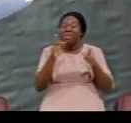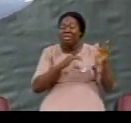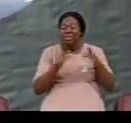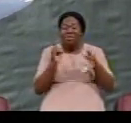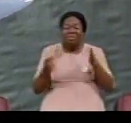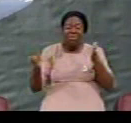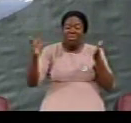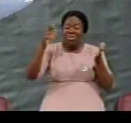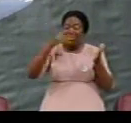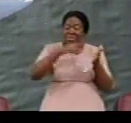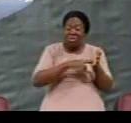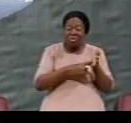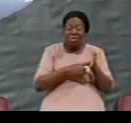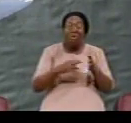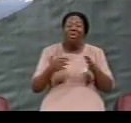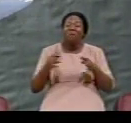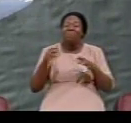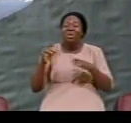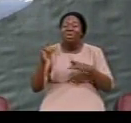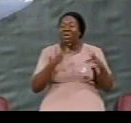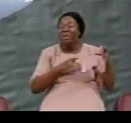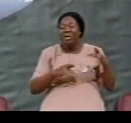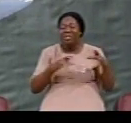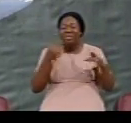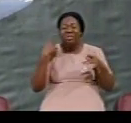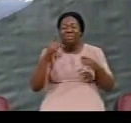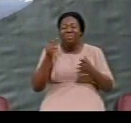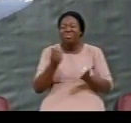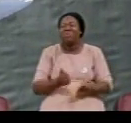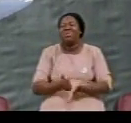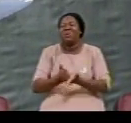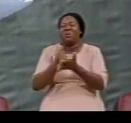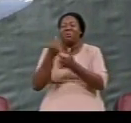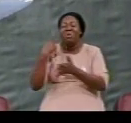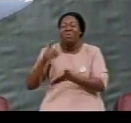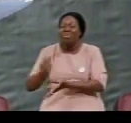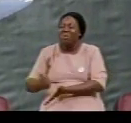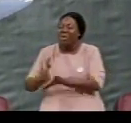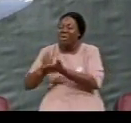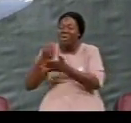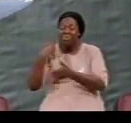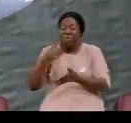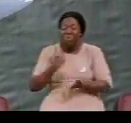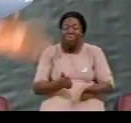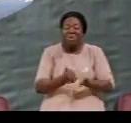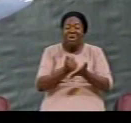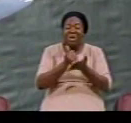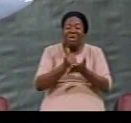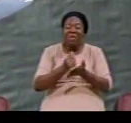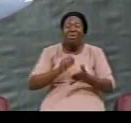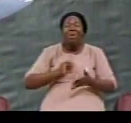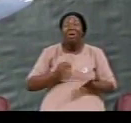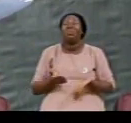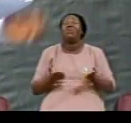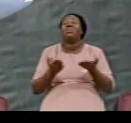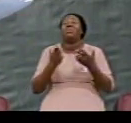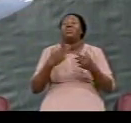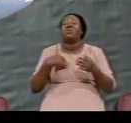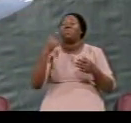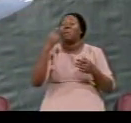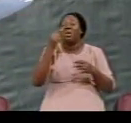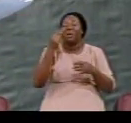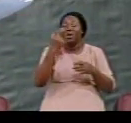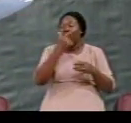Mercy for deliverance. Mercy for help. For help. For help. I will lift up my eyes unto the hills.